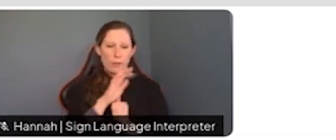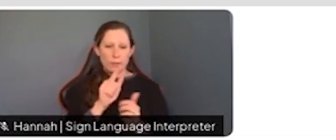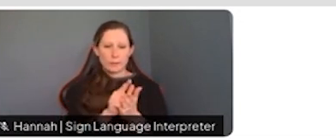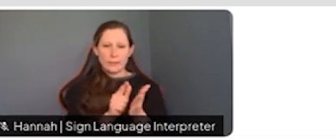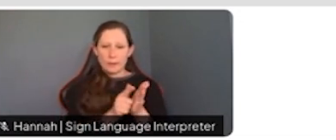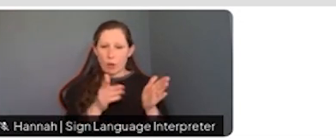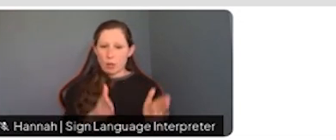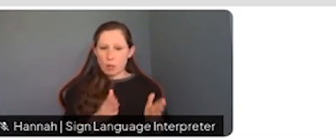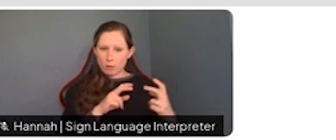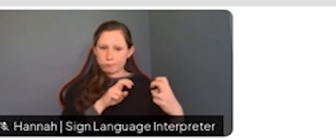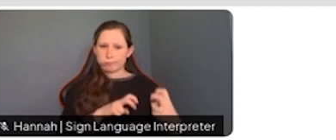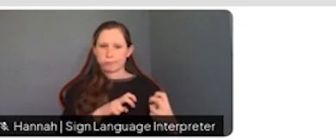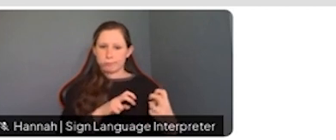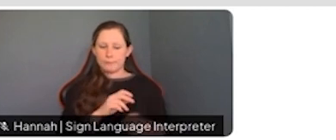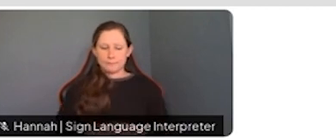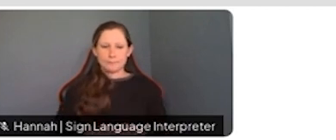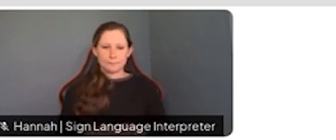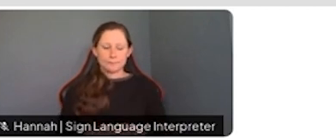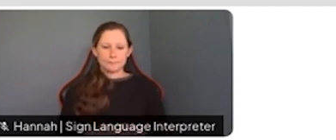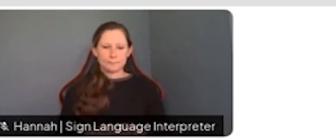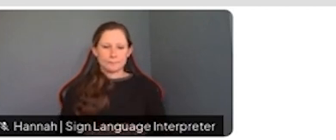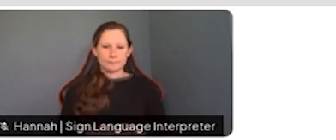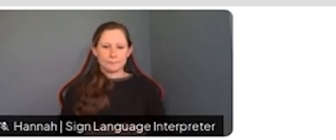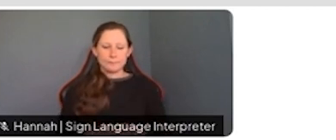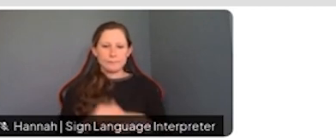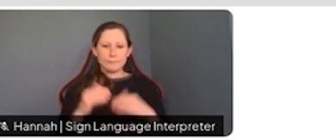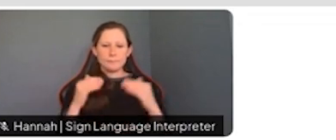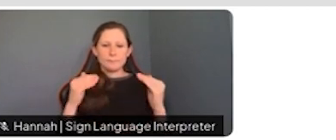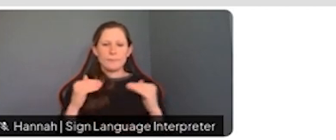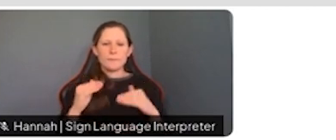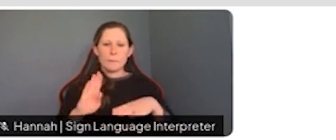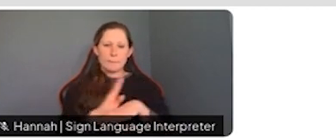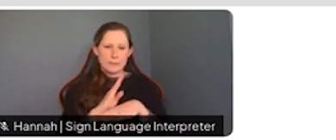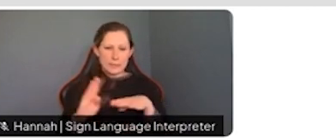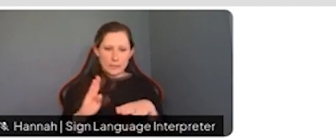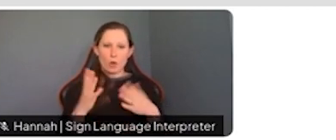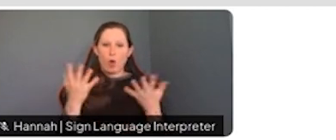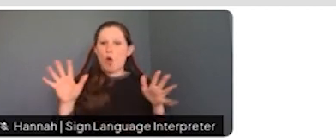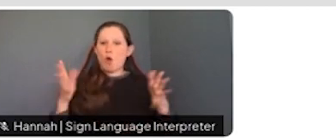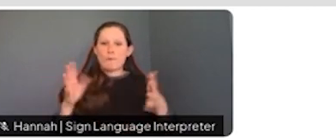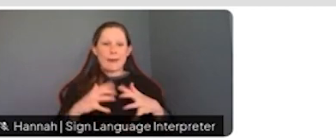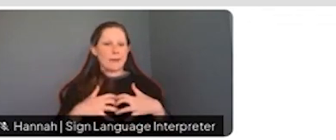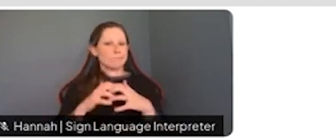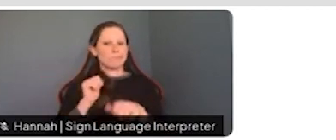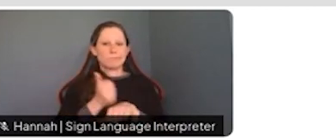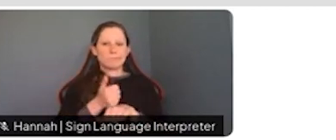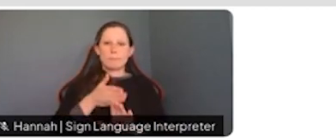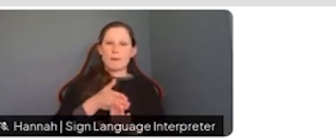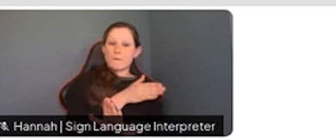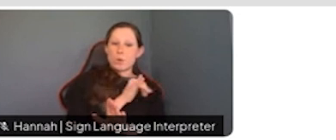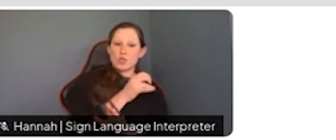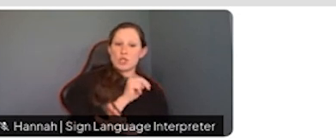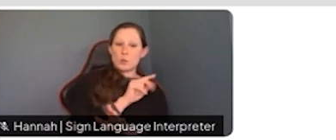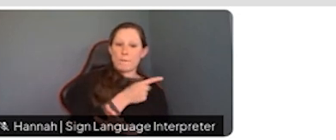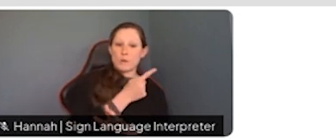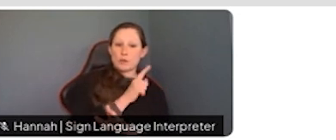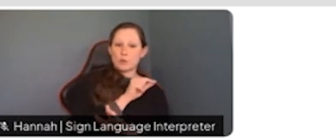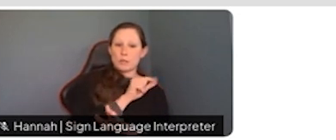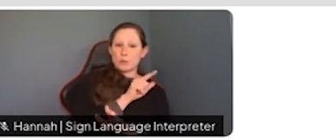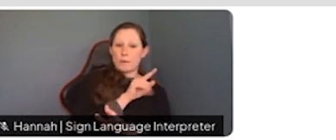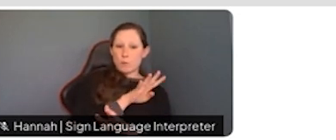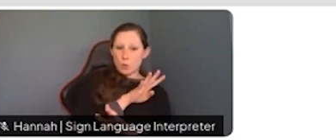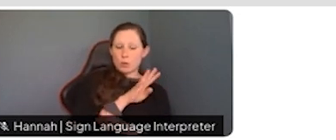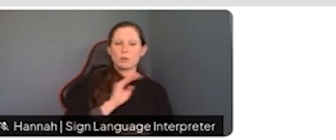counsel. And then for businesses that are existing, so you were formed prior to January 1st, 2024, our